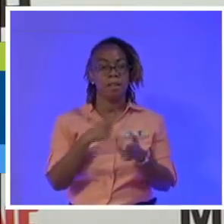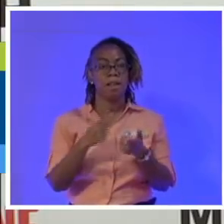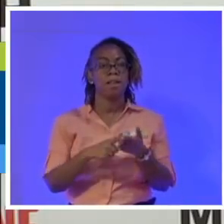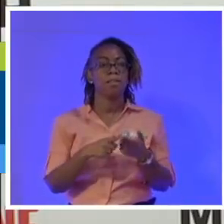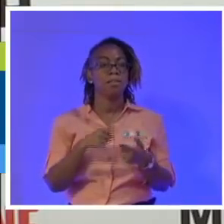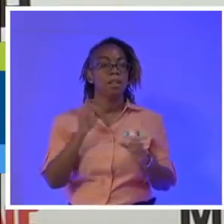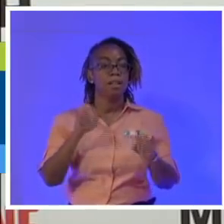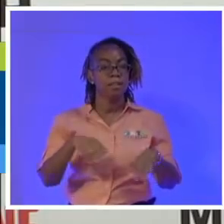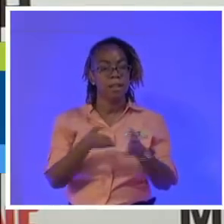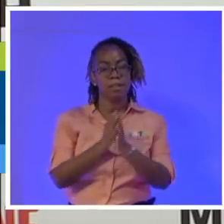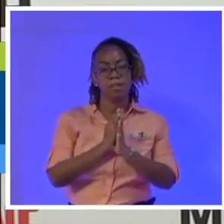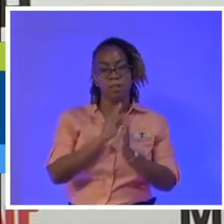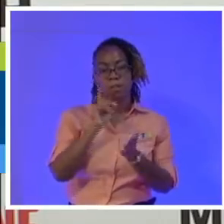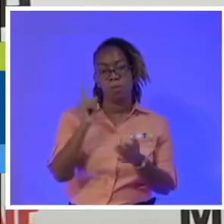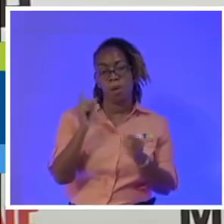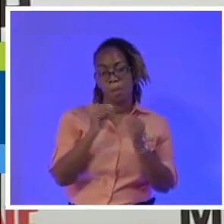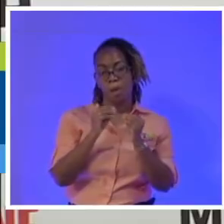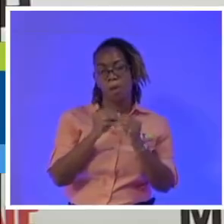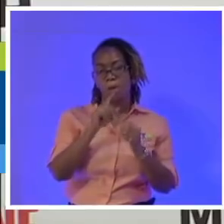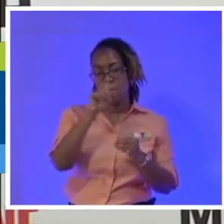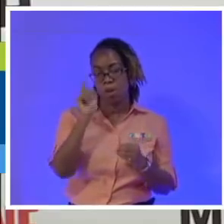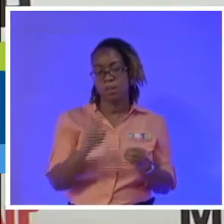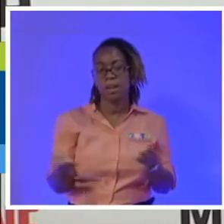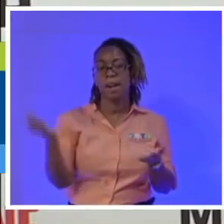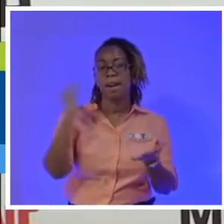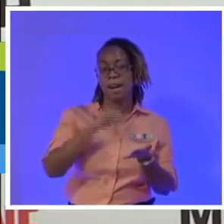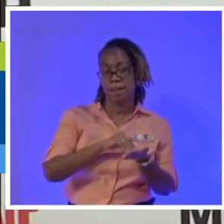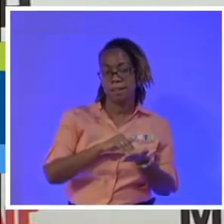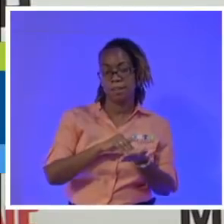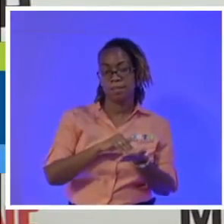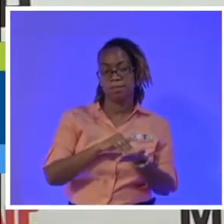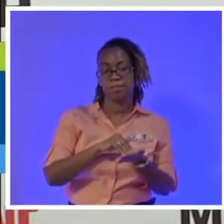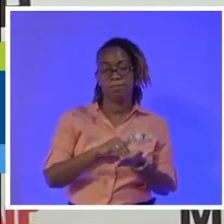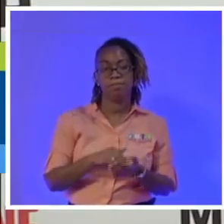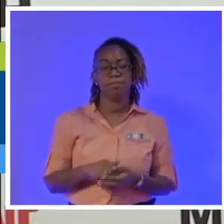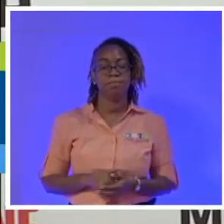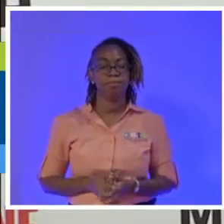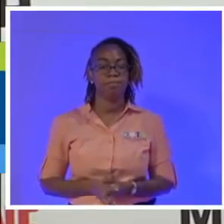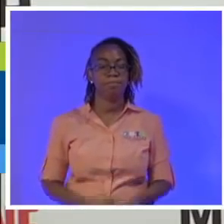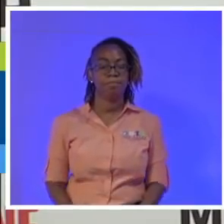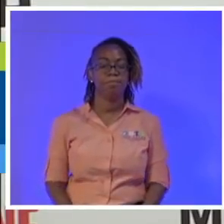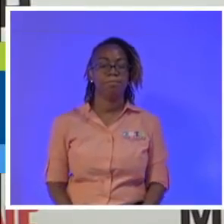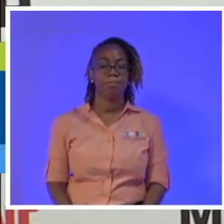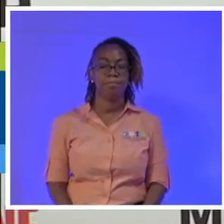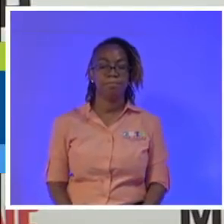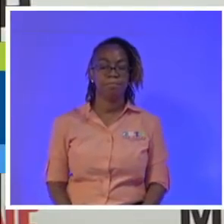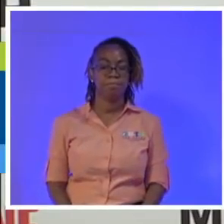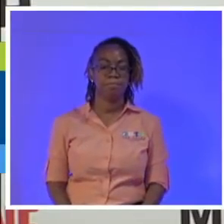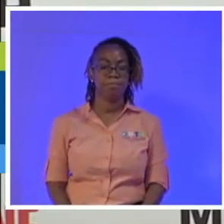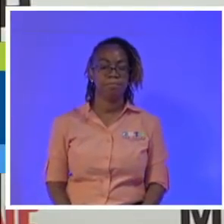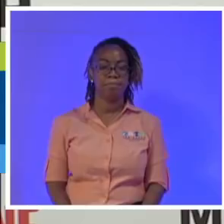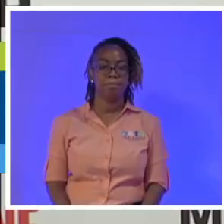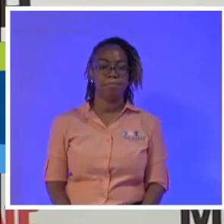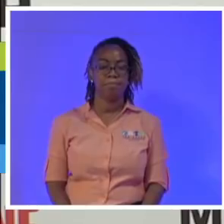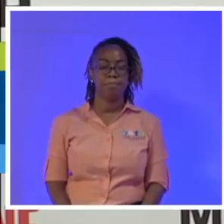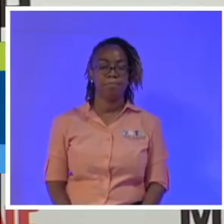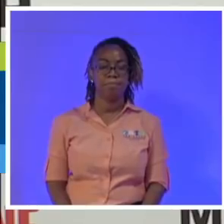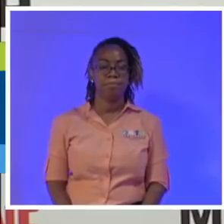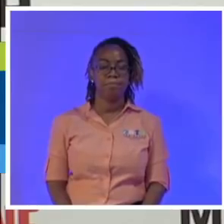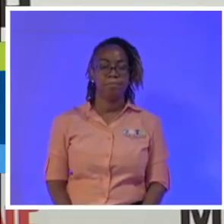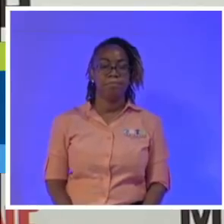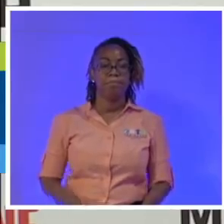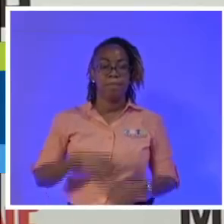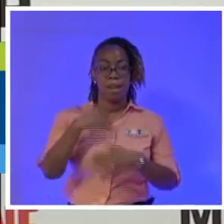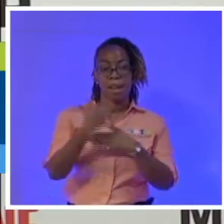questions. Please note that during this segment, we will be taking a few questions submitted by the Media Association of Trinidad and